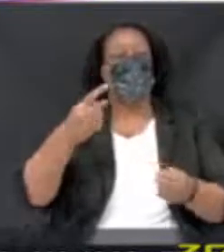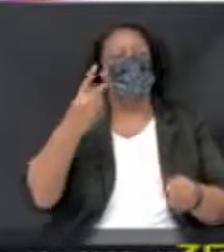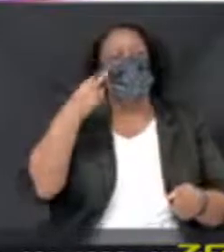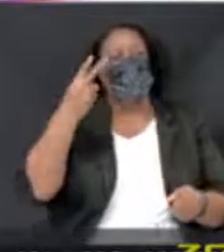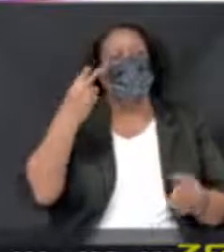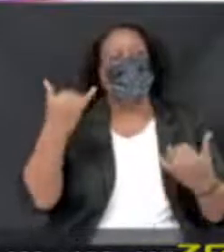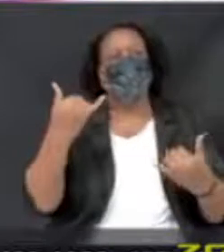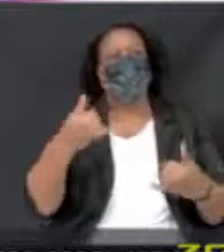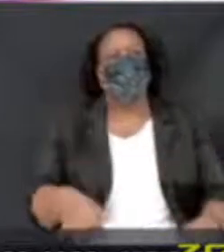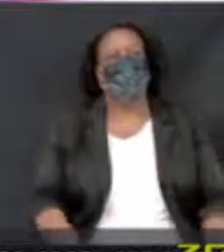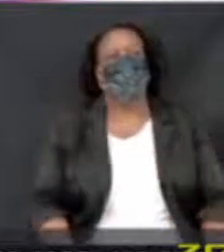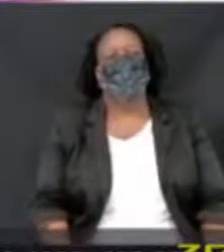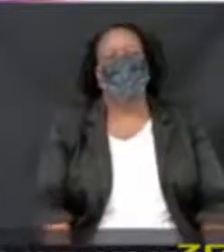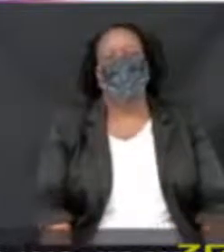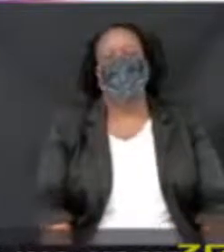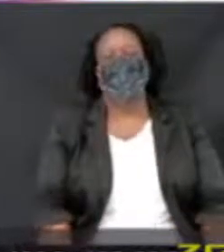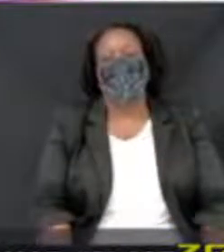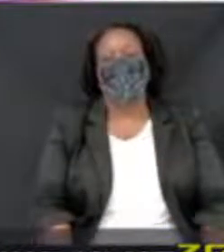Laws.